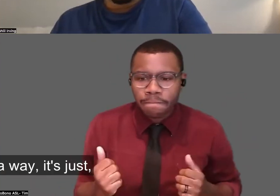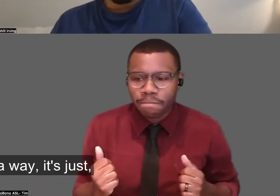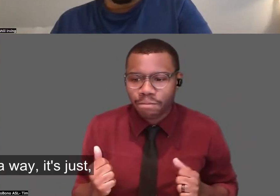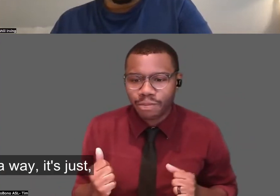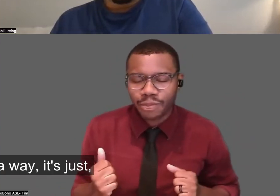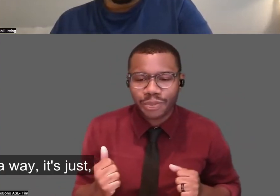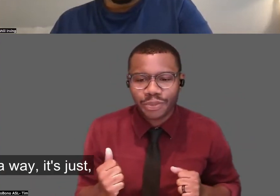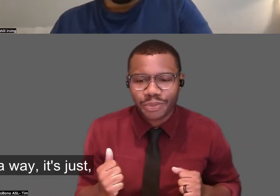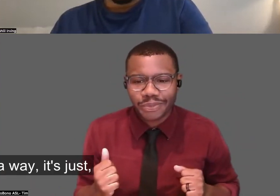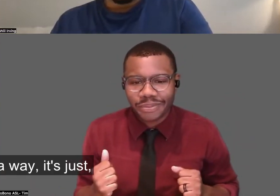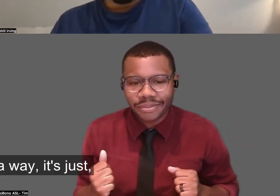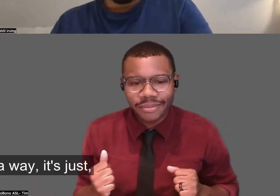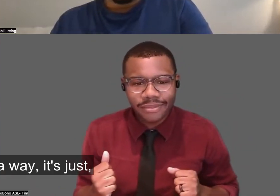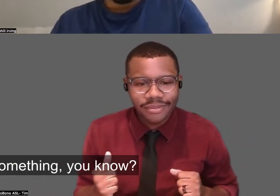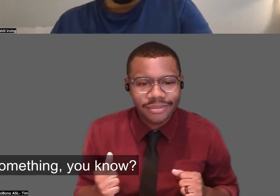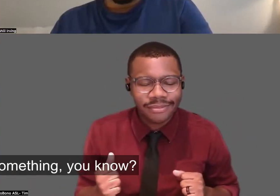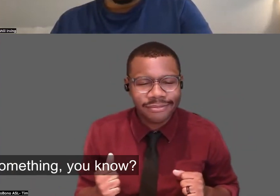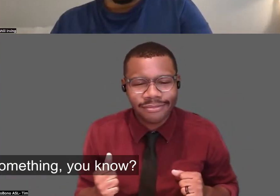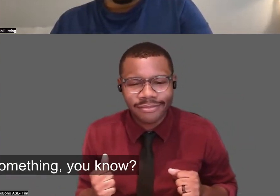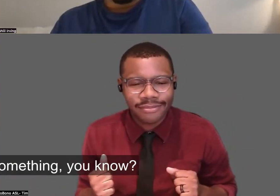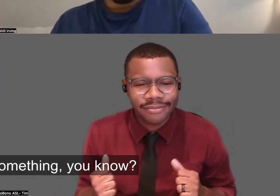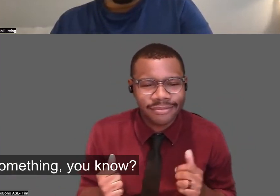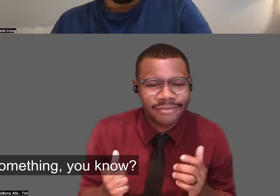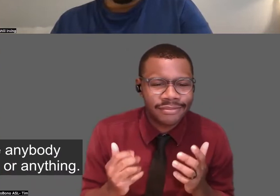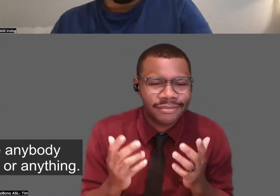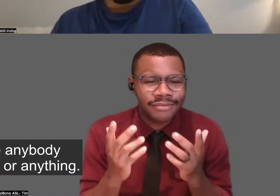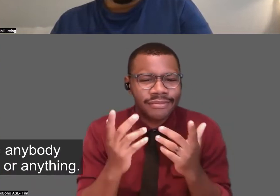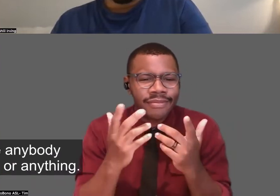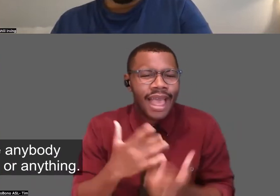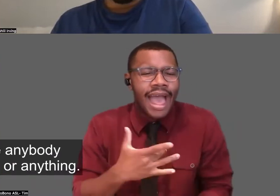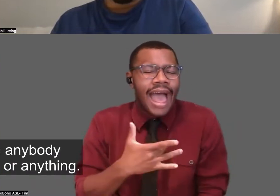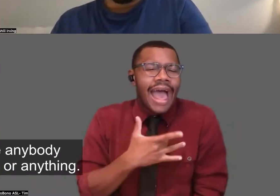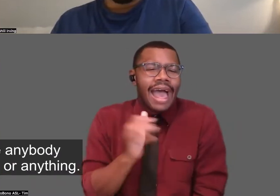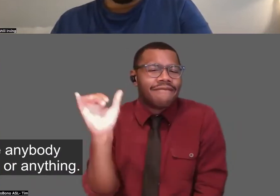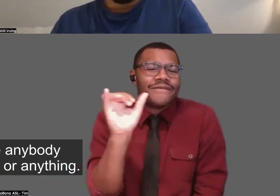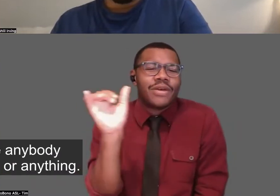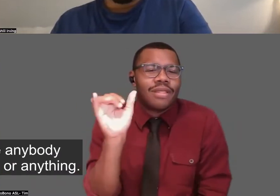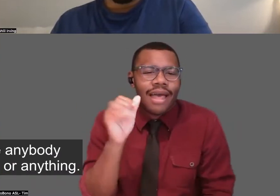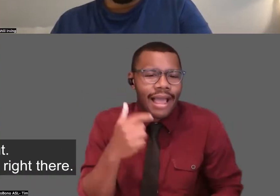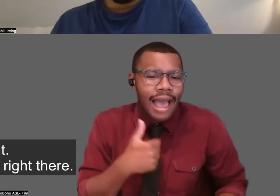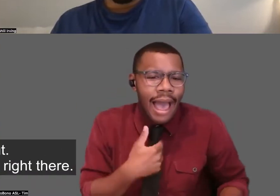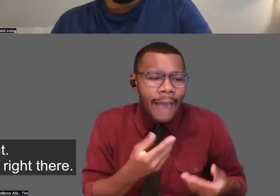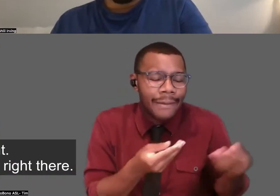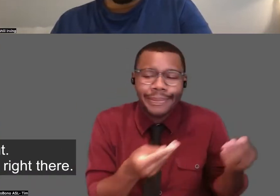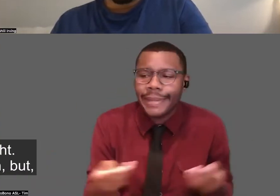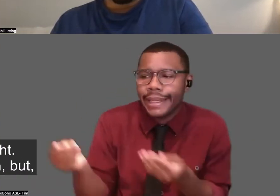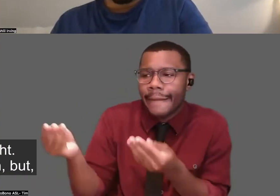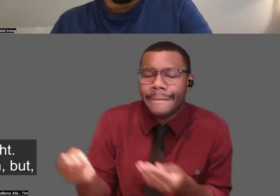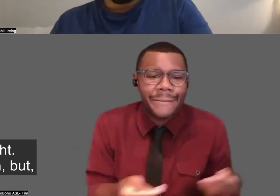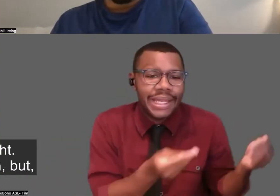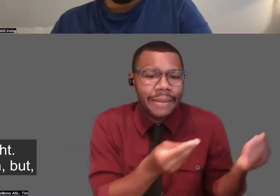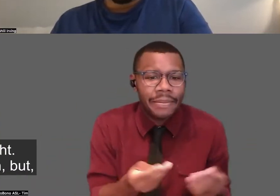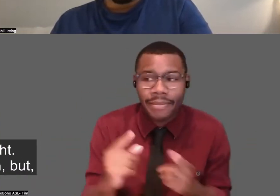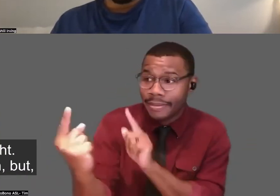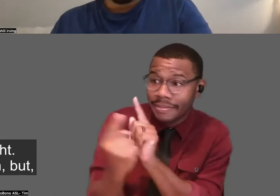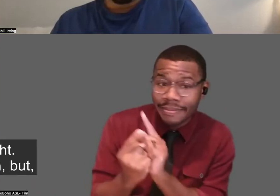I'm just like, in a way, it's just, I'm like a medium or something, it's not like anybody speaks to me or anything. The words right here, right.